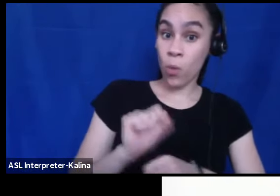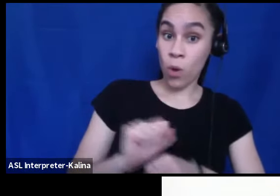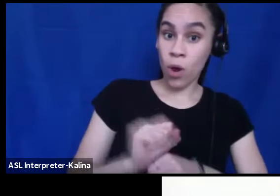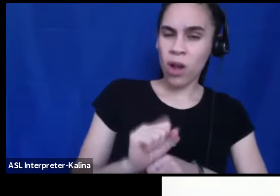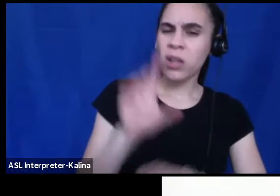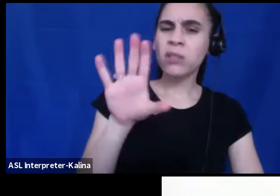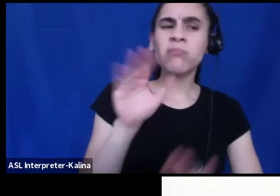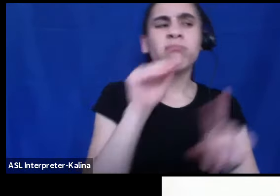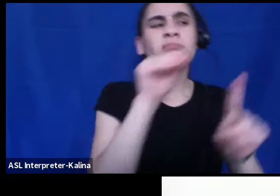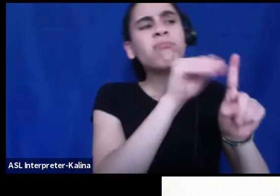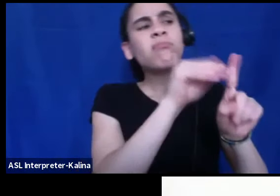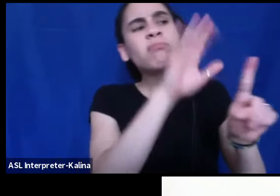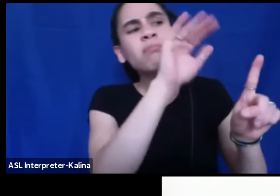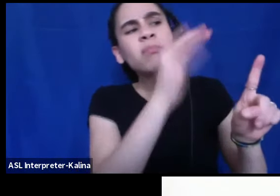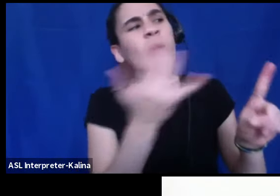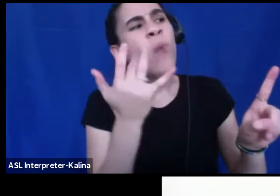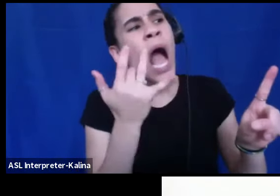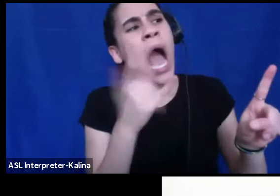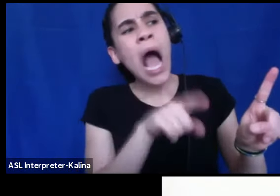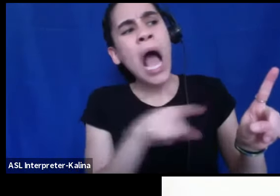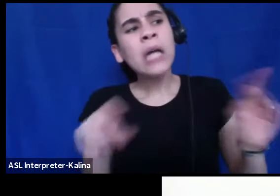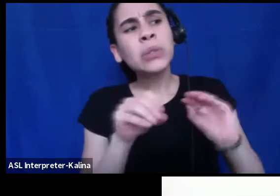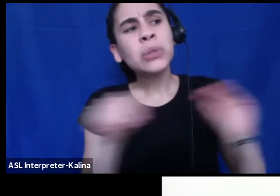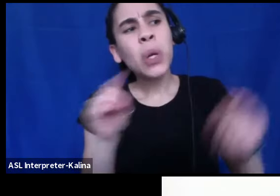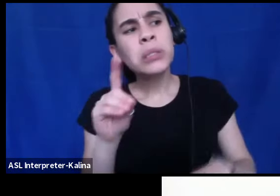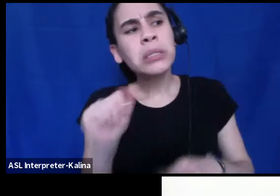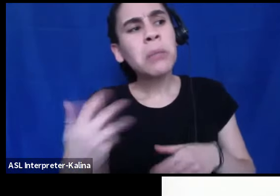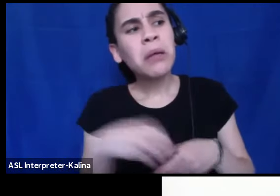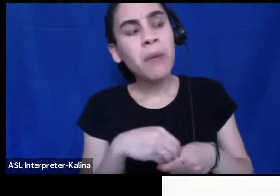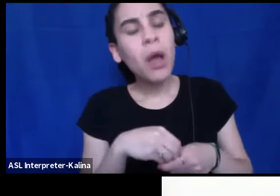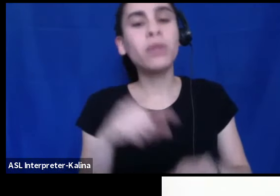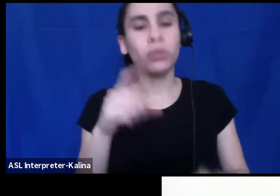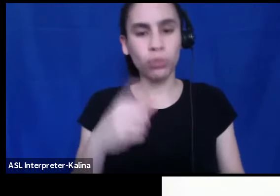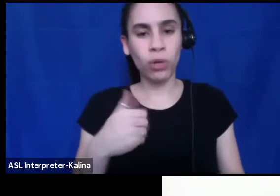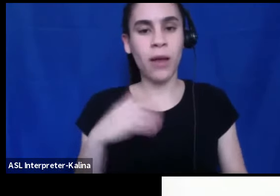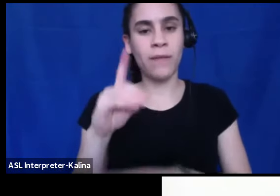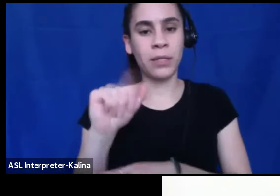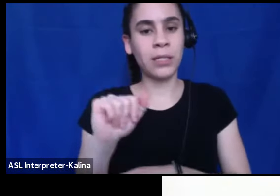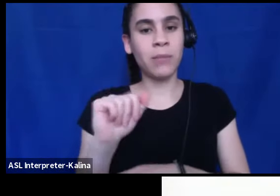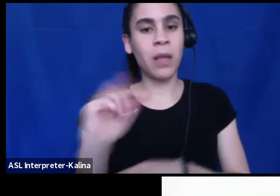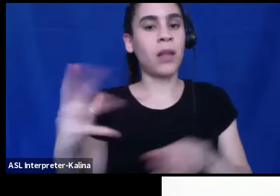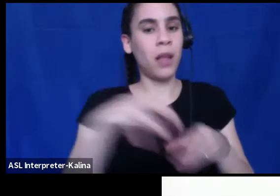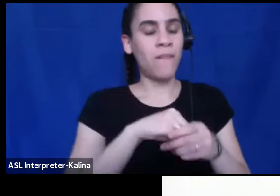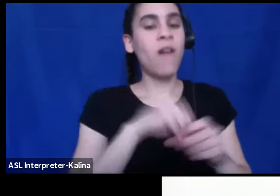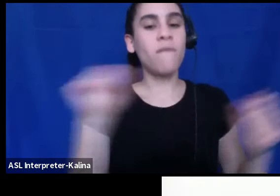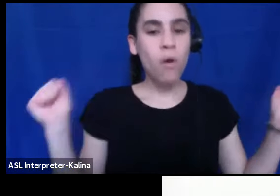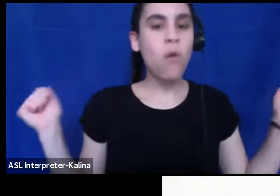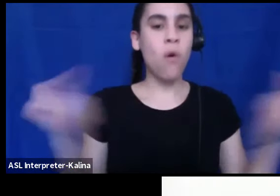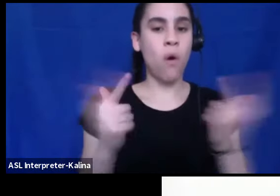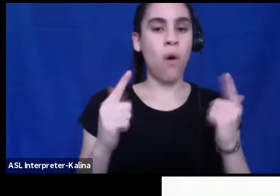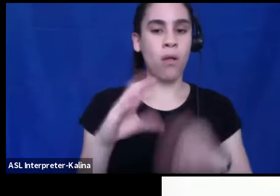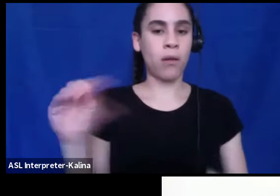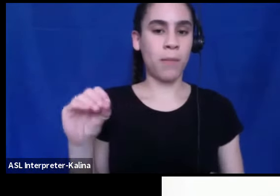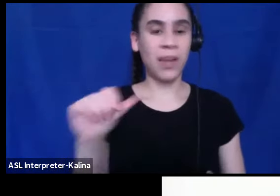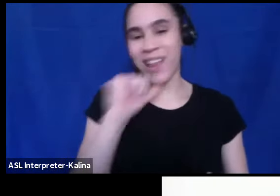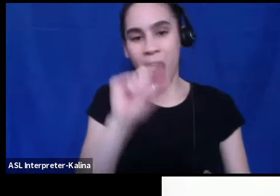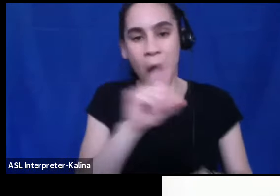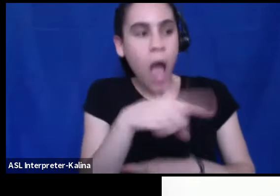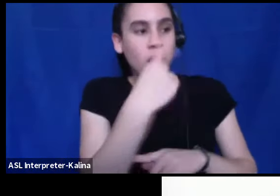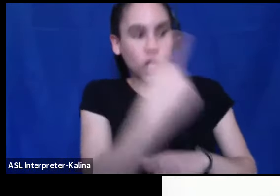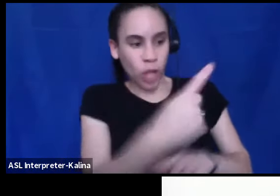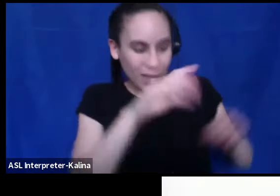why. Because there should be people with disabilities in every company, not just working on